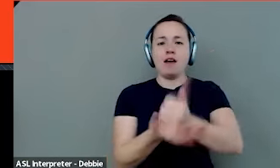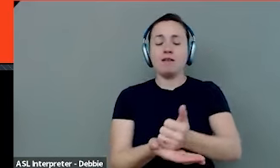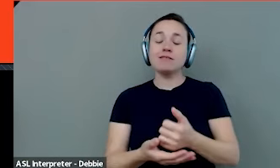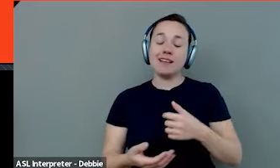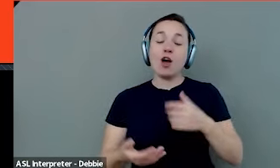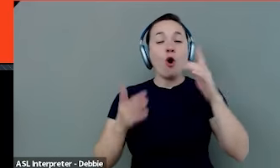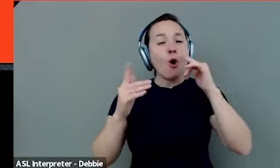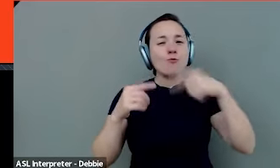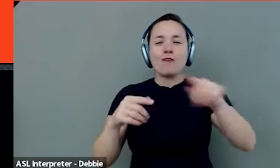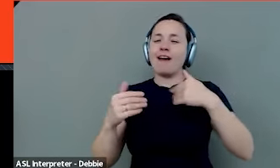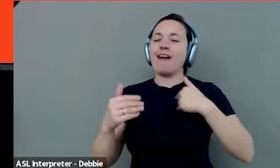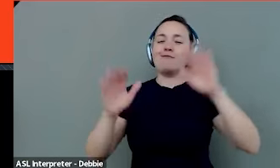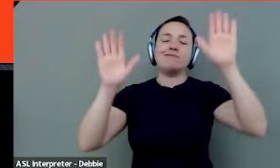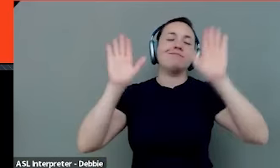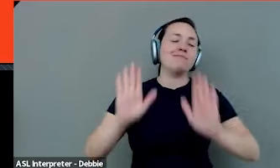day.